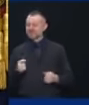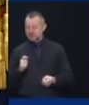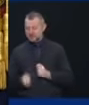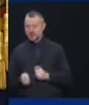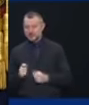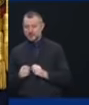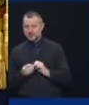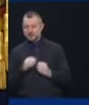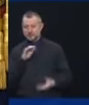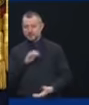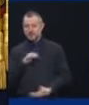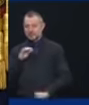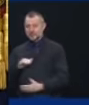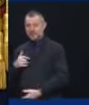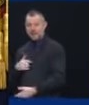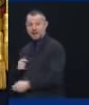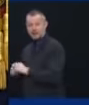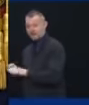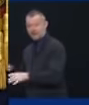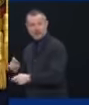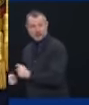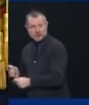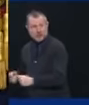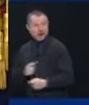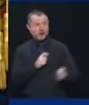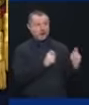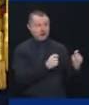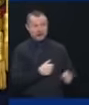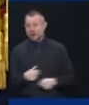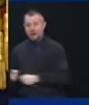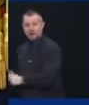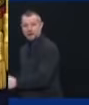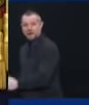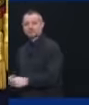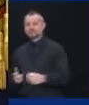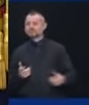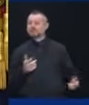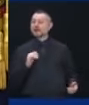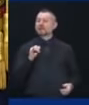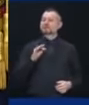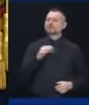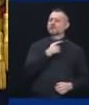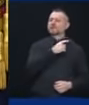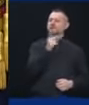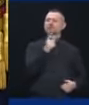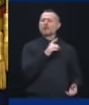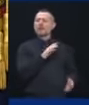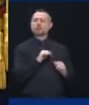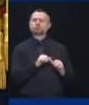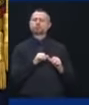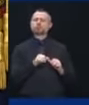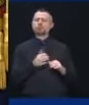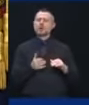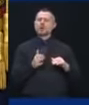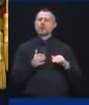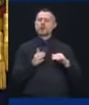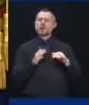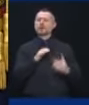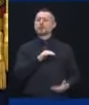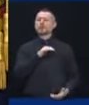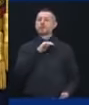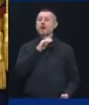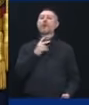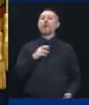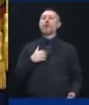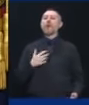adjustments on a weekly basis. But if they continue to increase, as they should, the allocations, you'll see